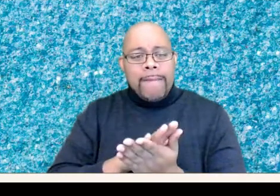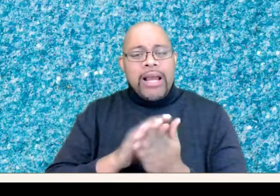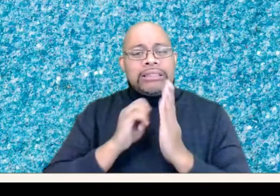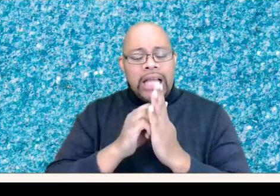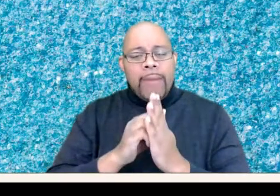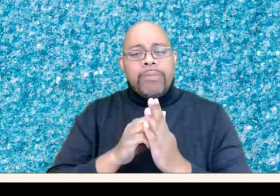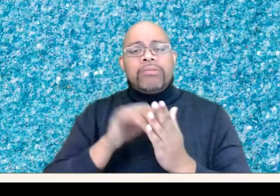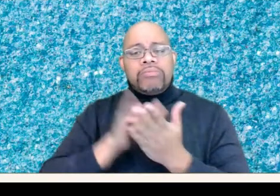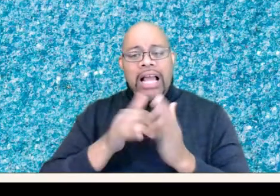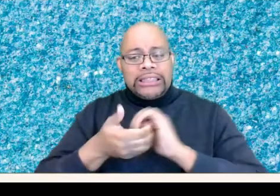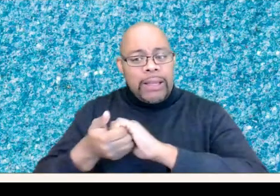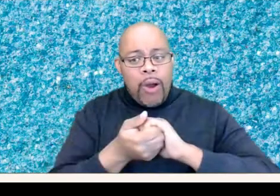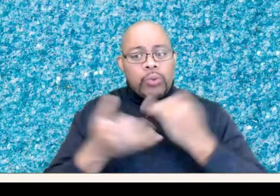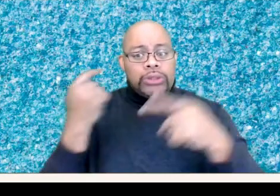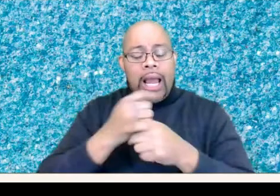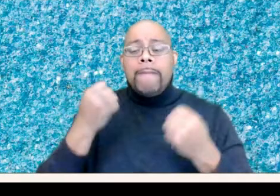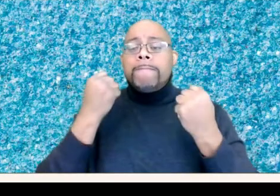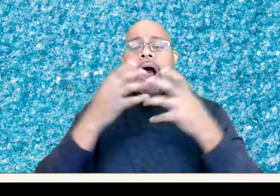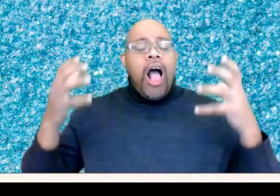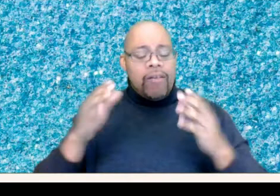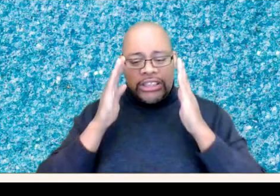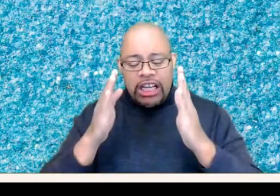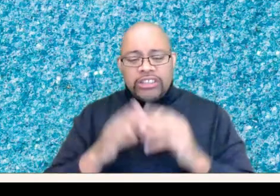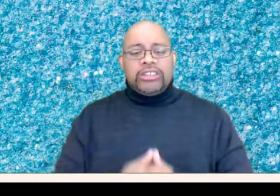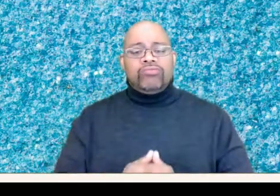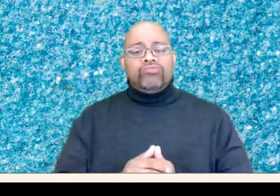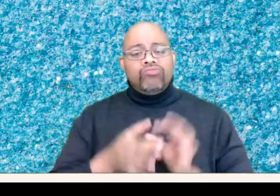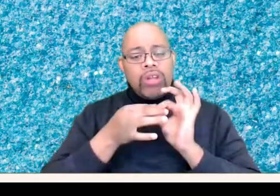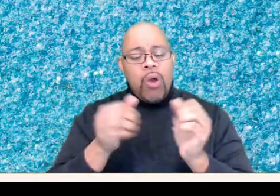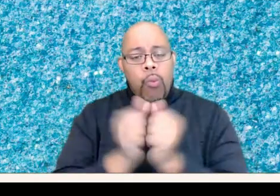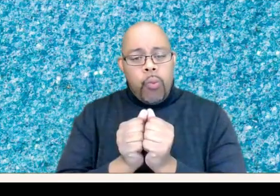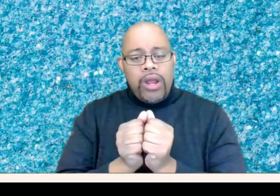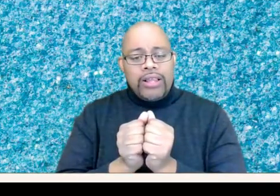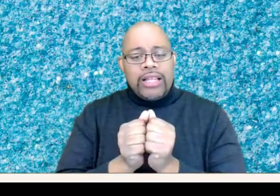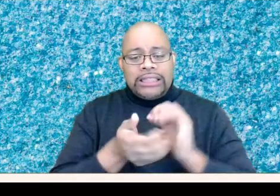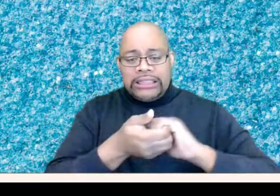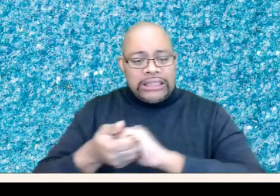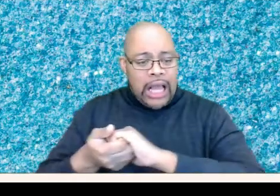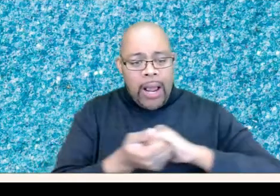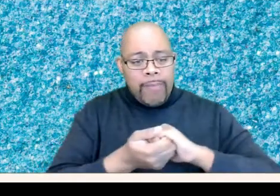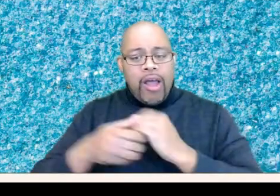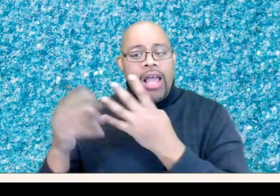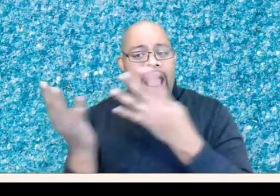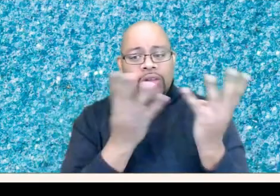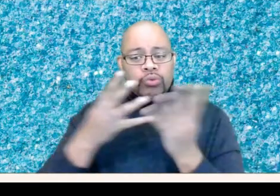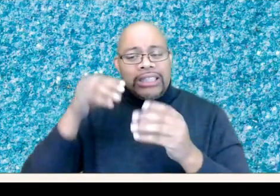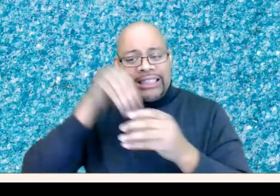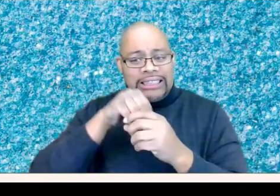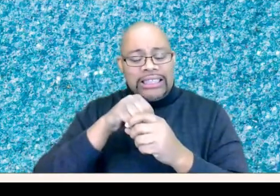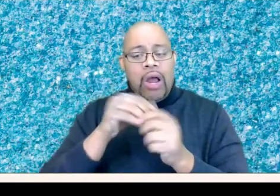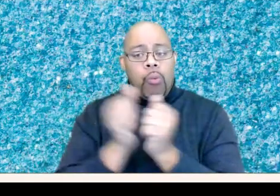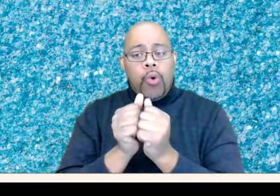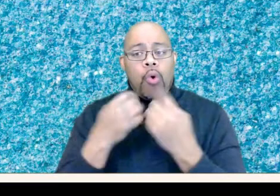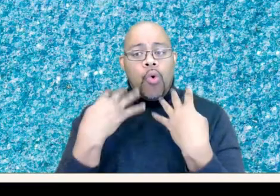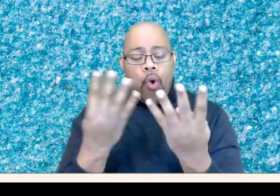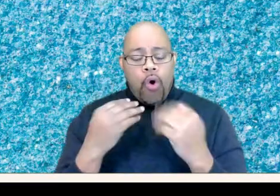symbiosis today. And, a lot of attention goes to the symbiotic dinoflagellates within the microbiome, not so